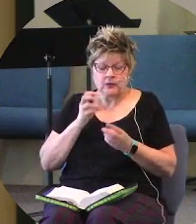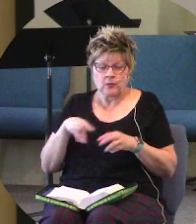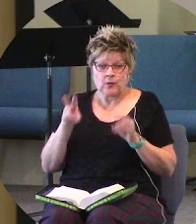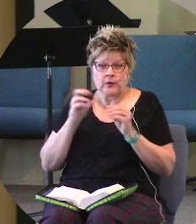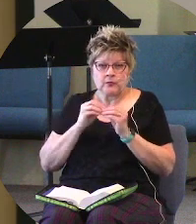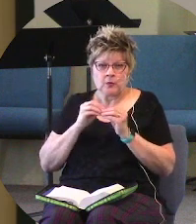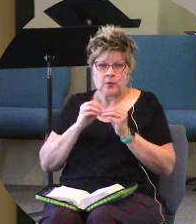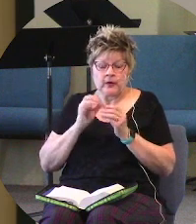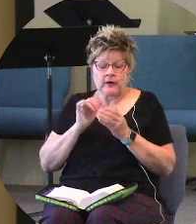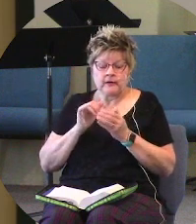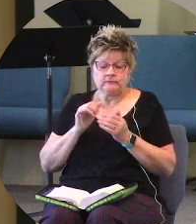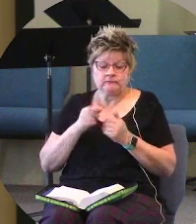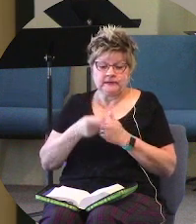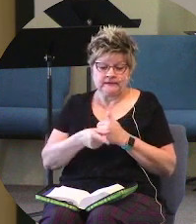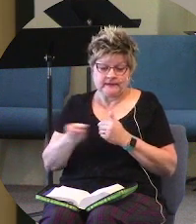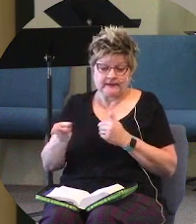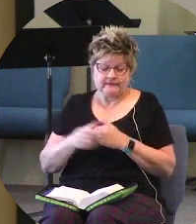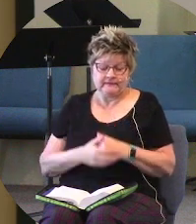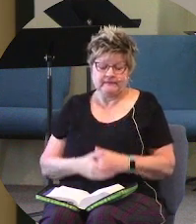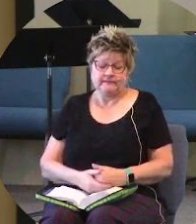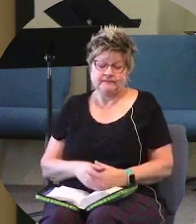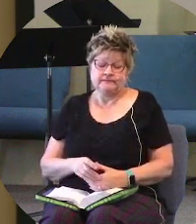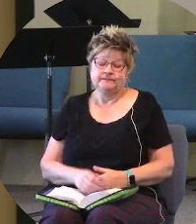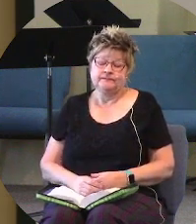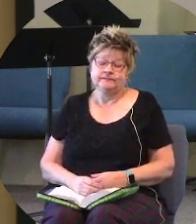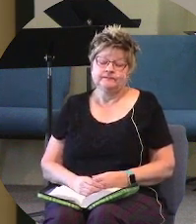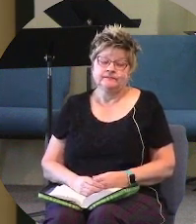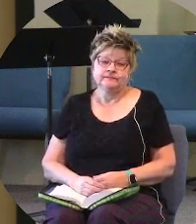worth much more than they?